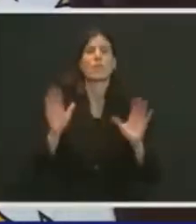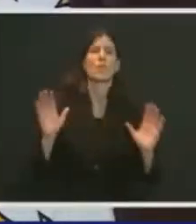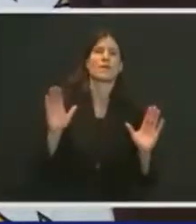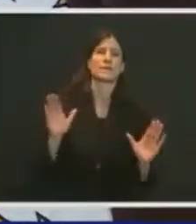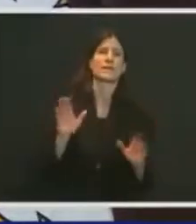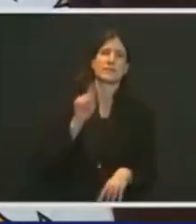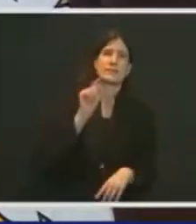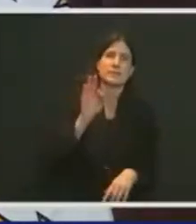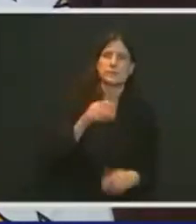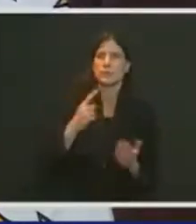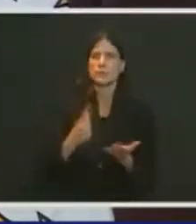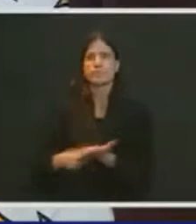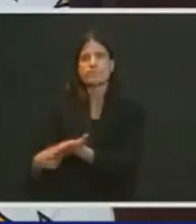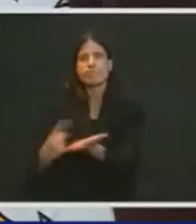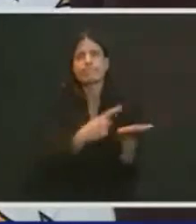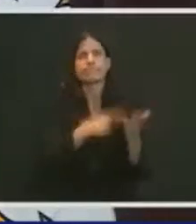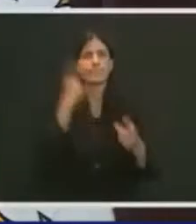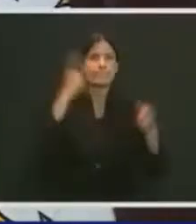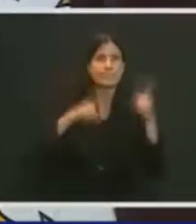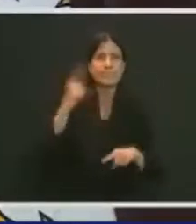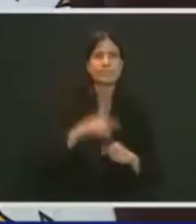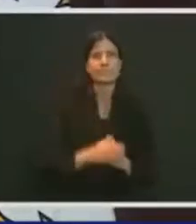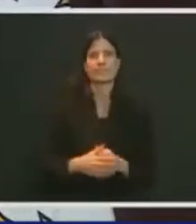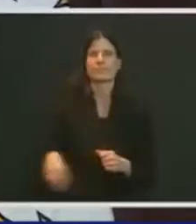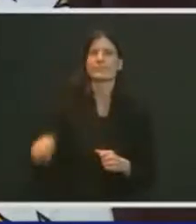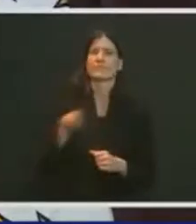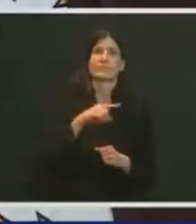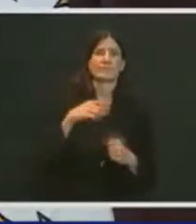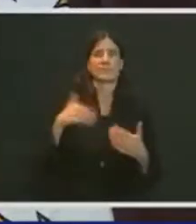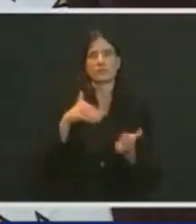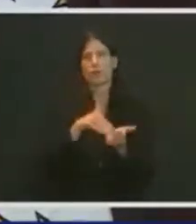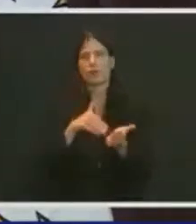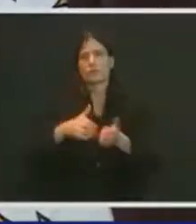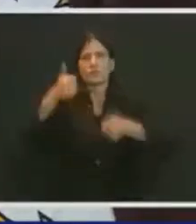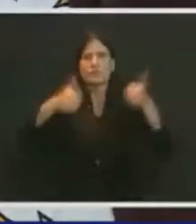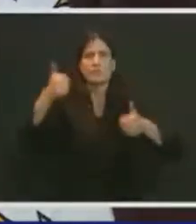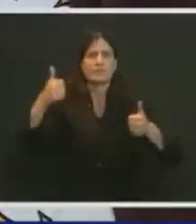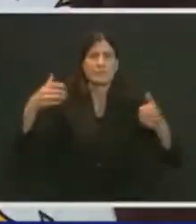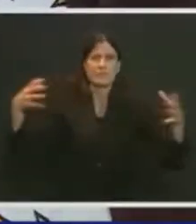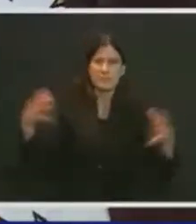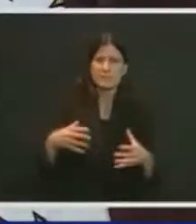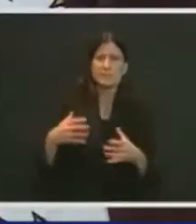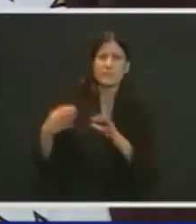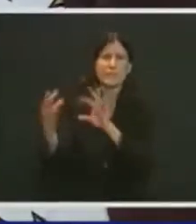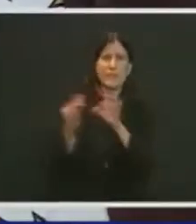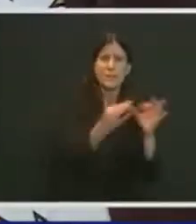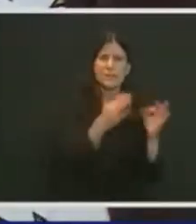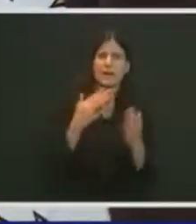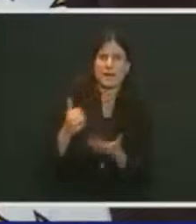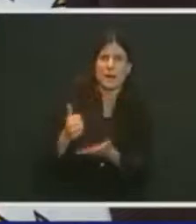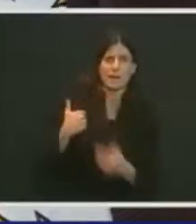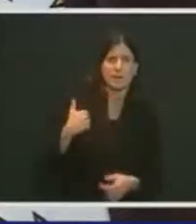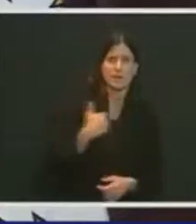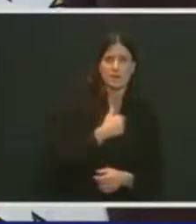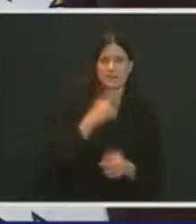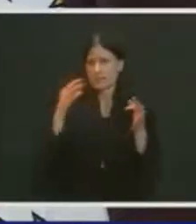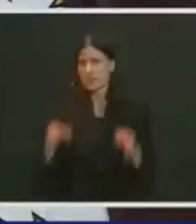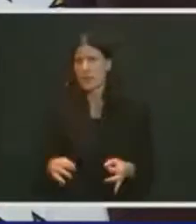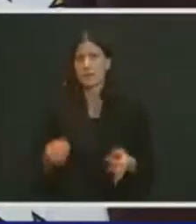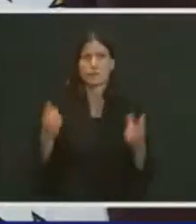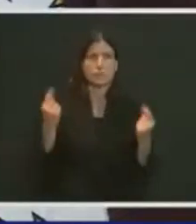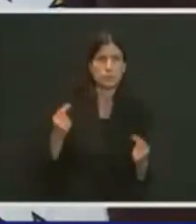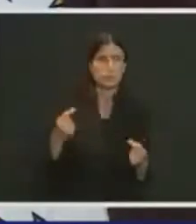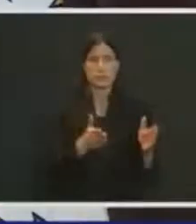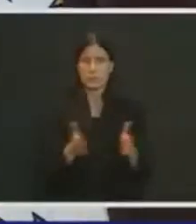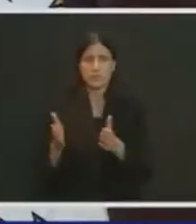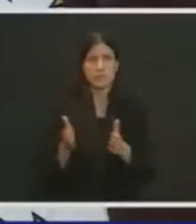Doctors Caliendo and Curtis, because the input that that entire group provides us is going to be critical in knowing how we'll